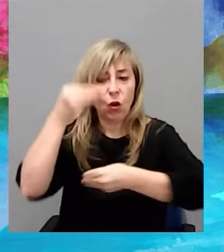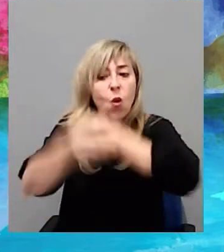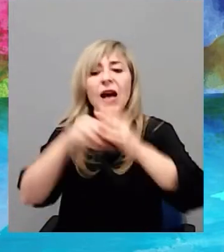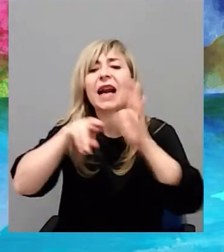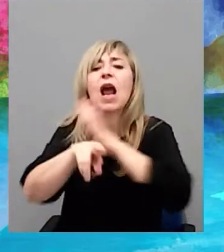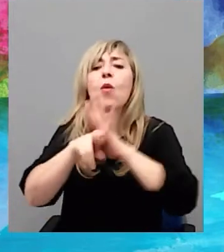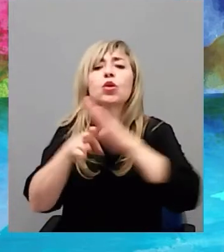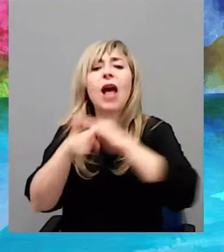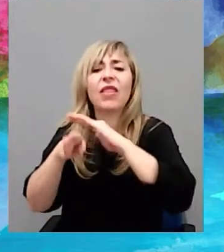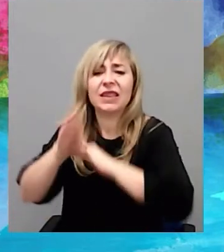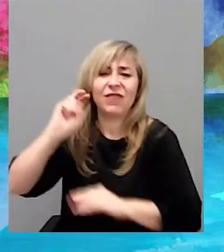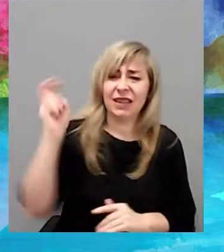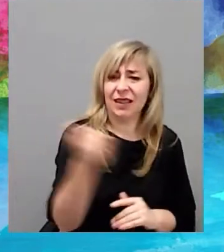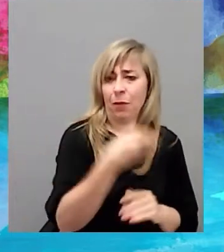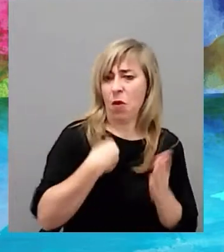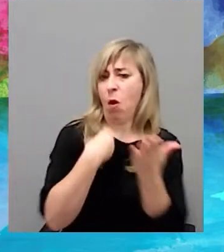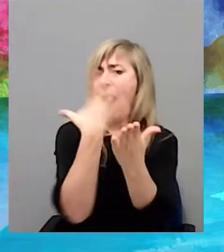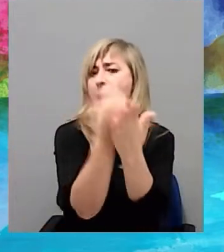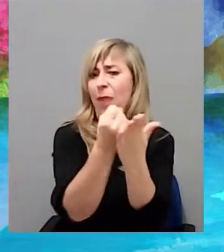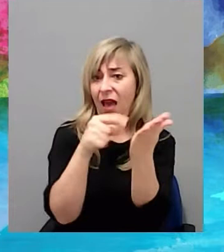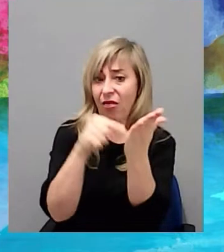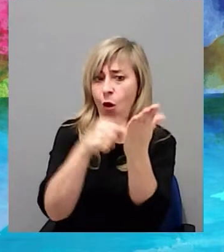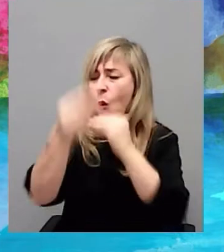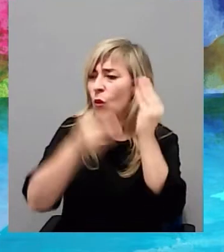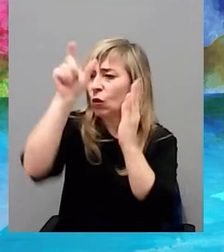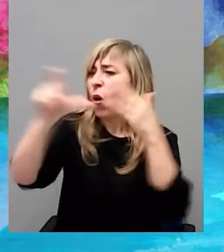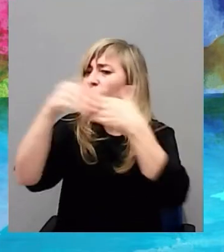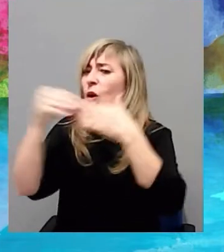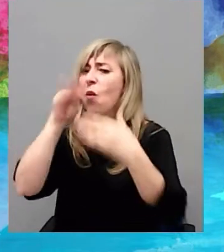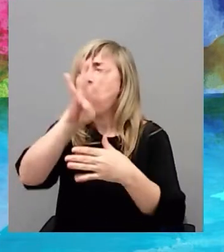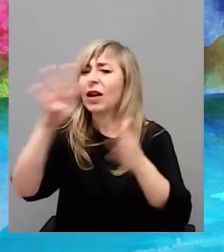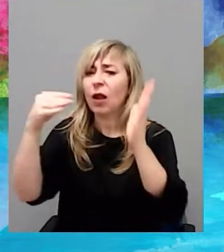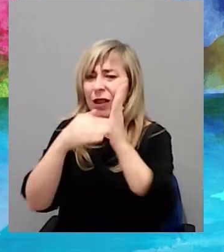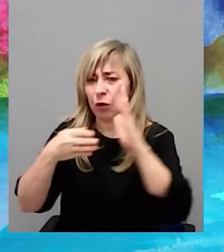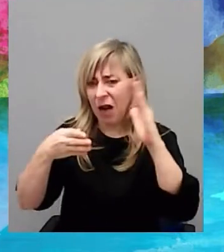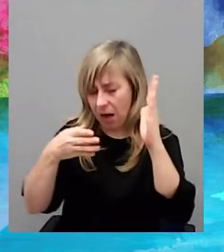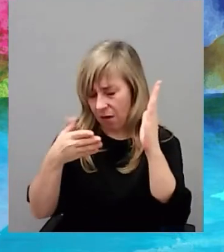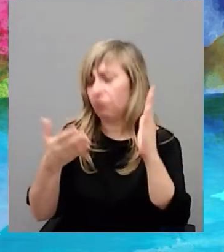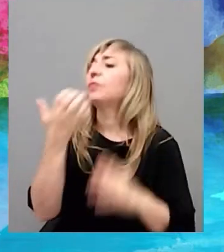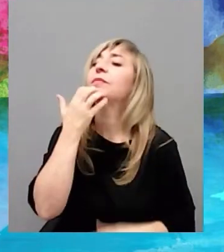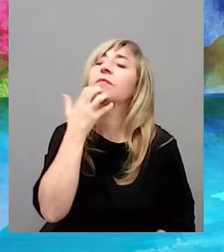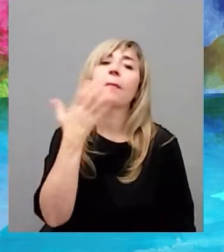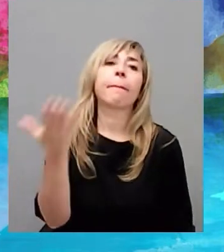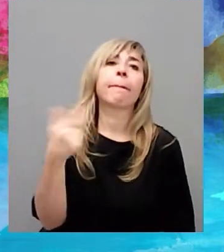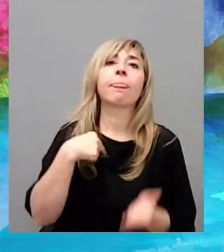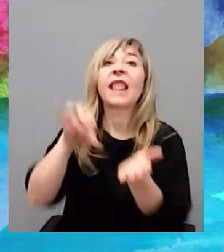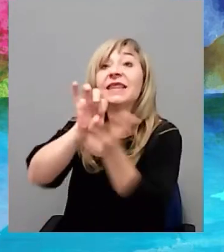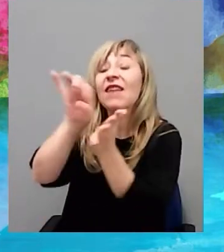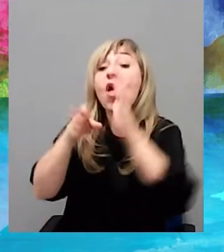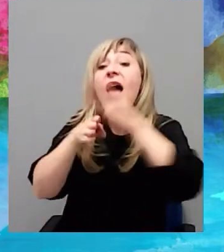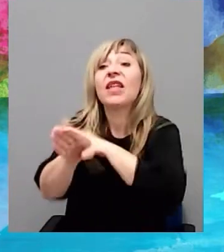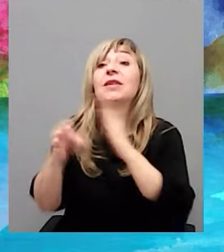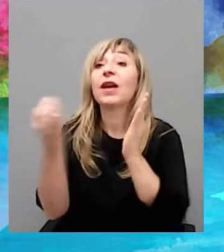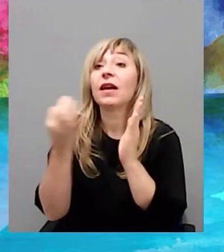resources through our application. That's been identified. For example, one of our